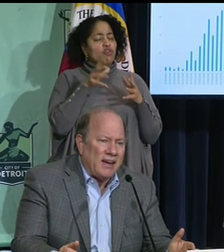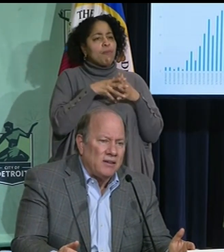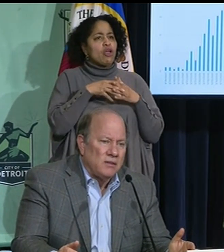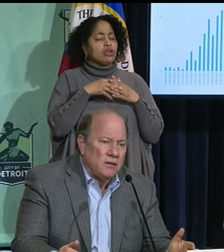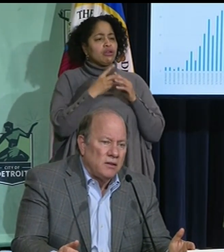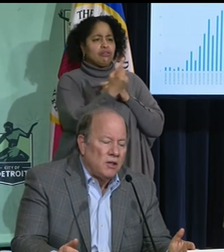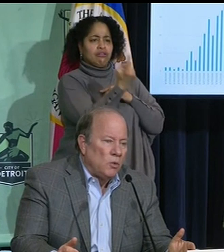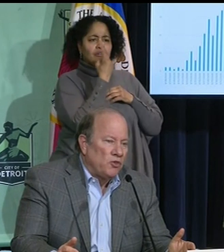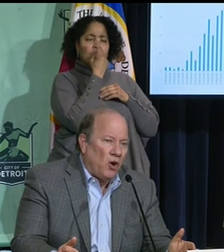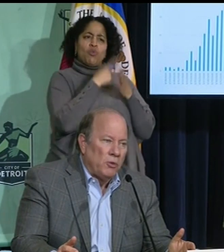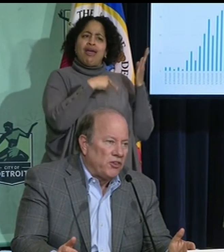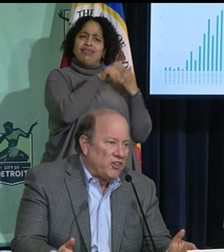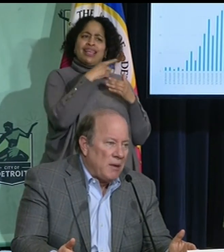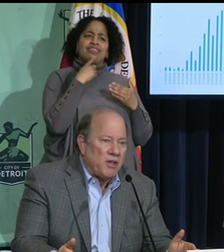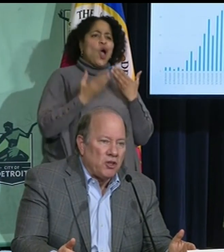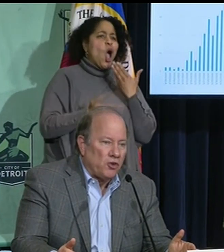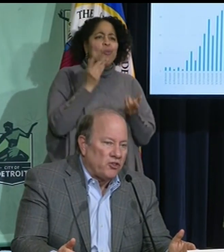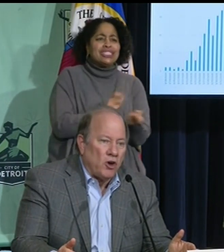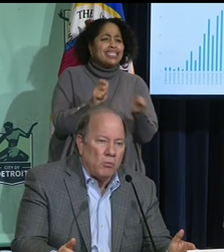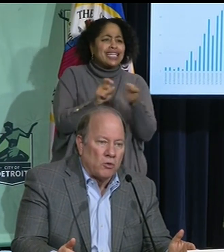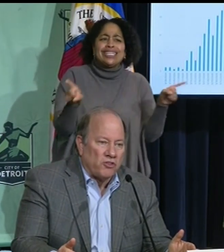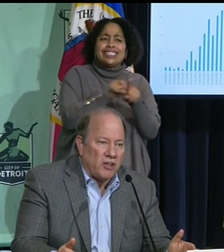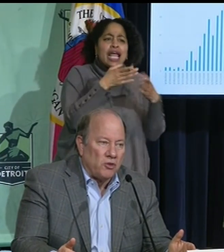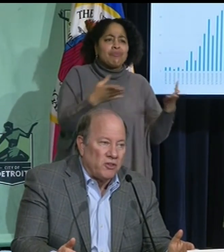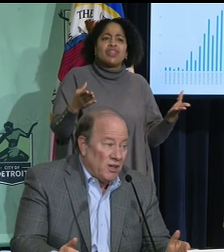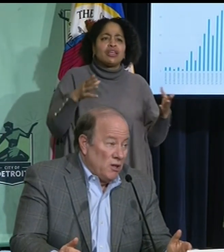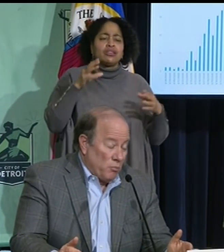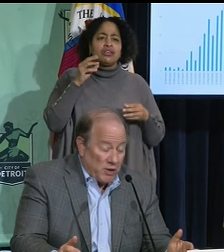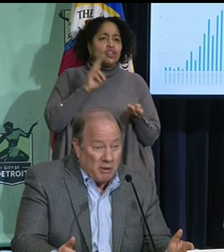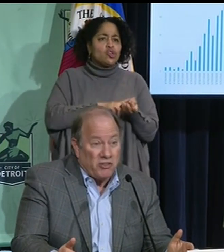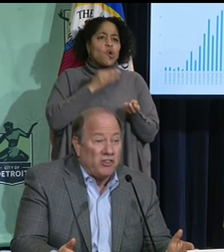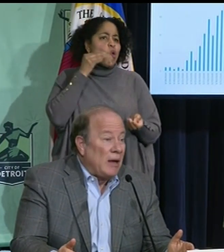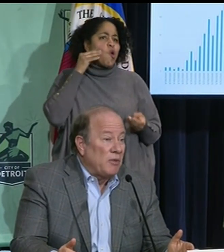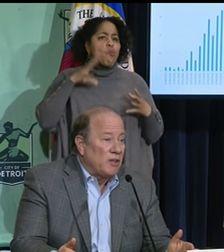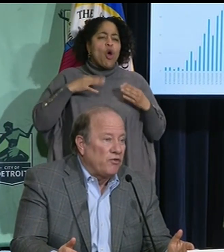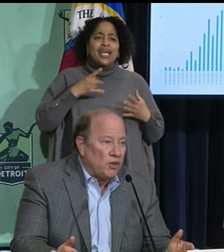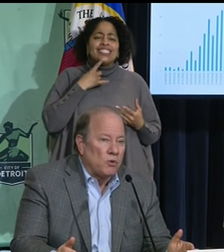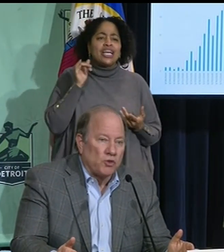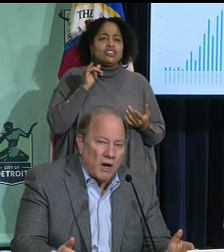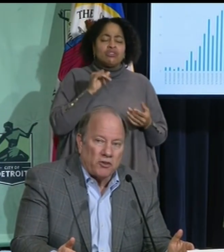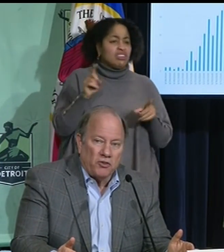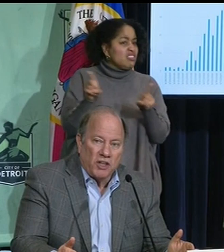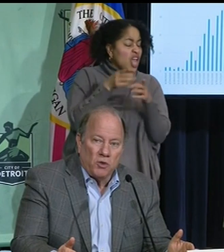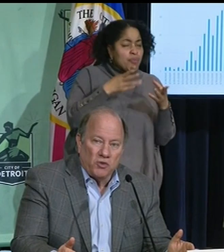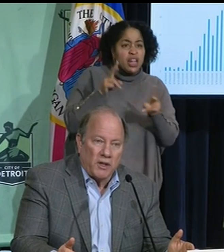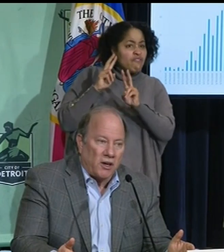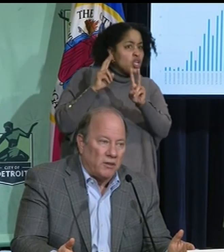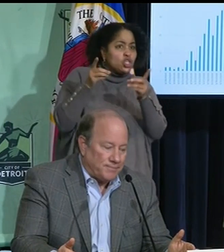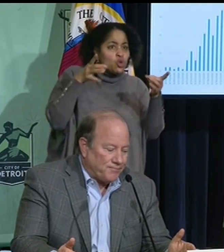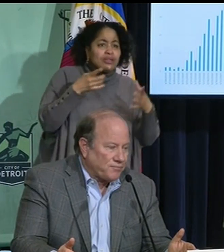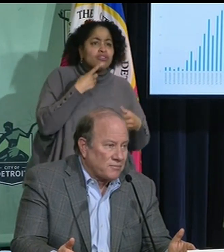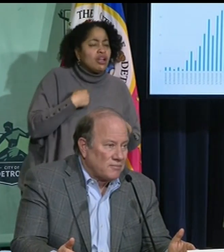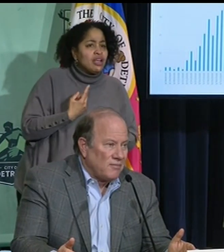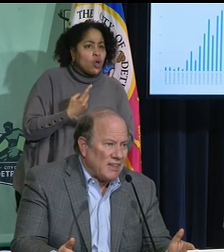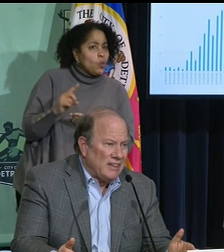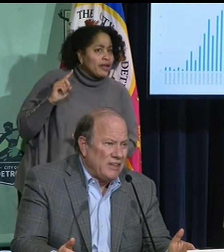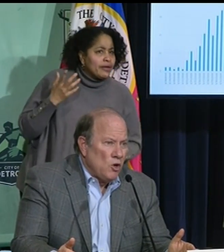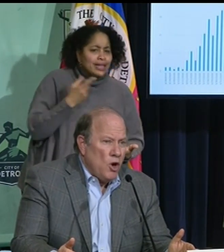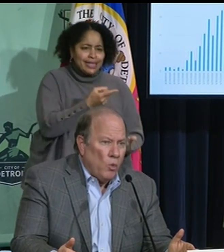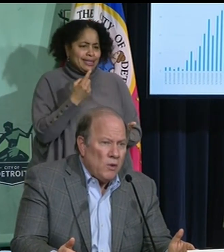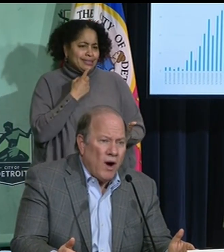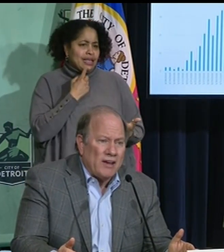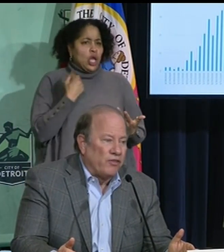say was almost the same thing the nursing homeowner said to us, pretty much the same thing the funeral director said to us a week ago.